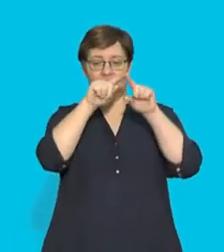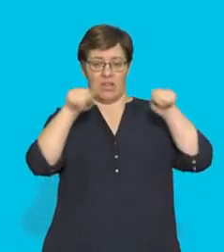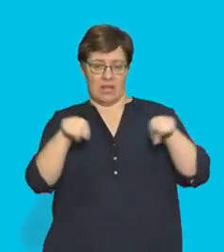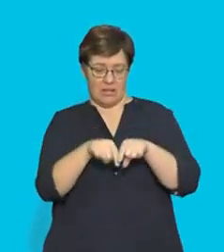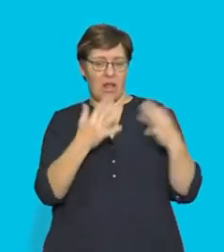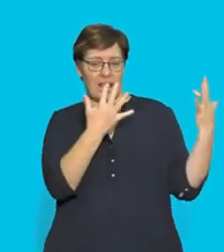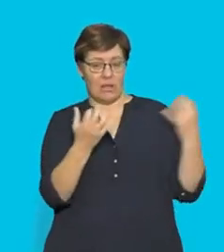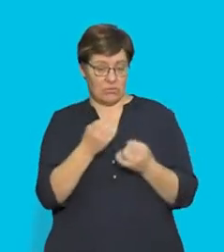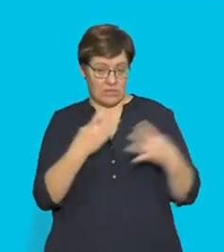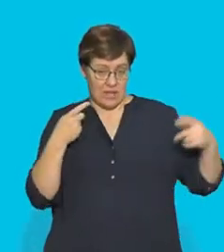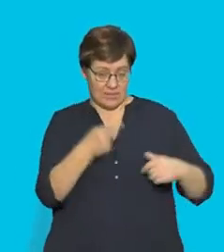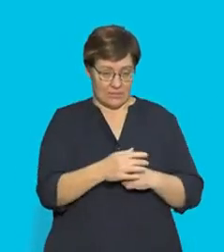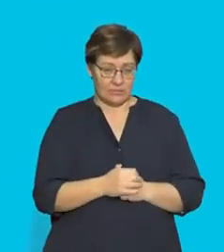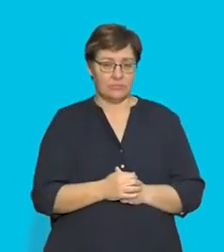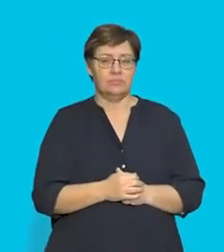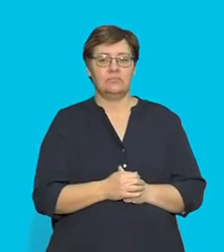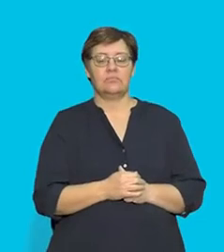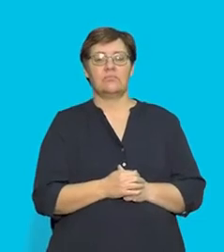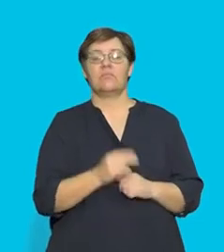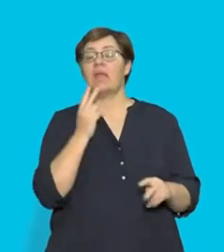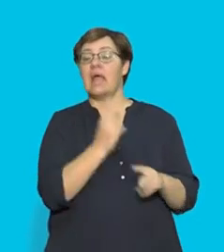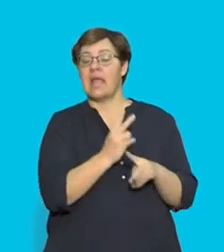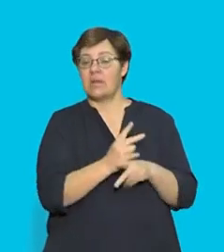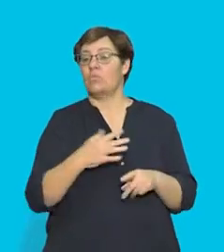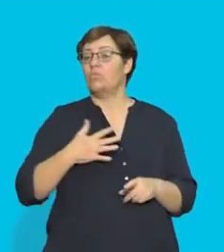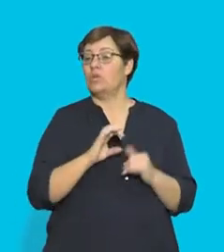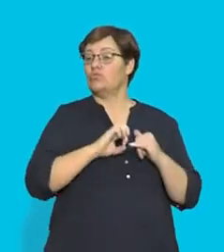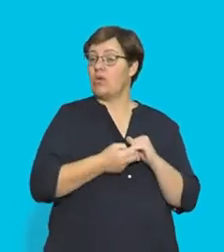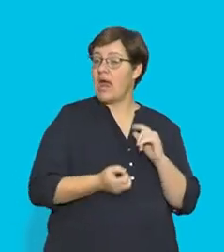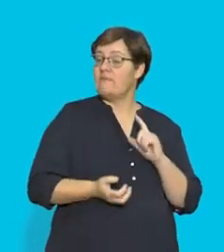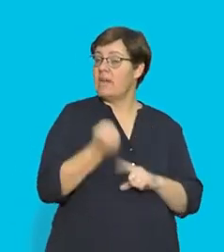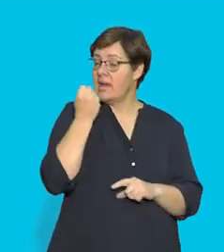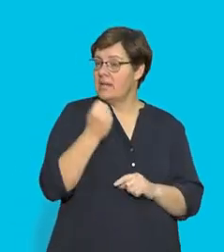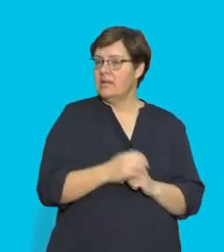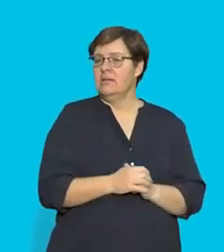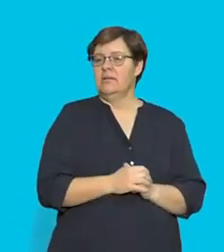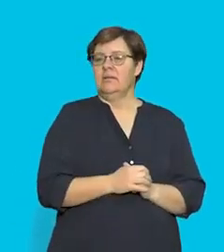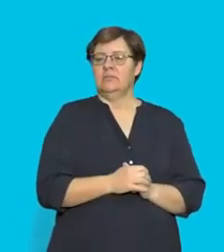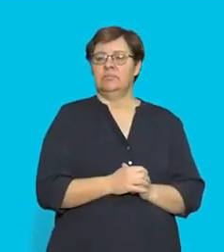with. Okay, so again, let's recall we were trying to find